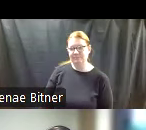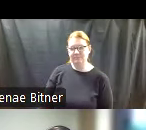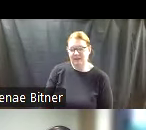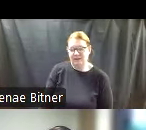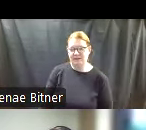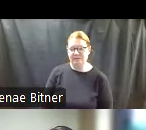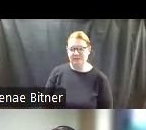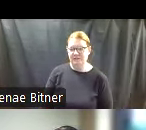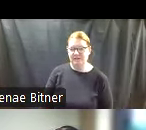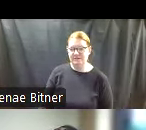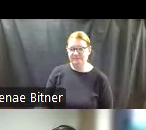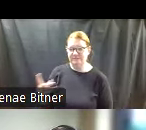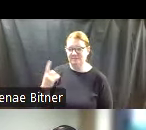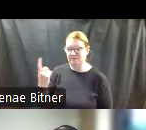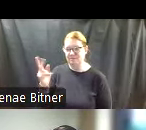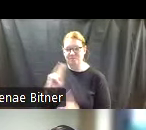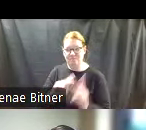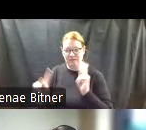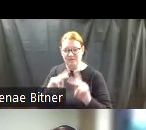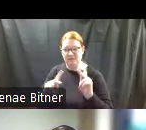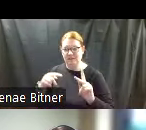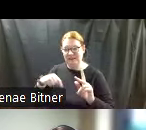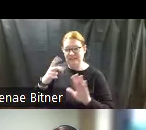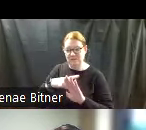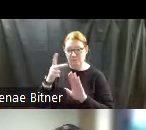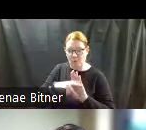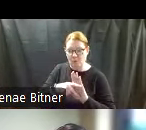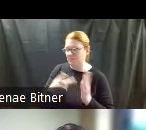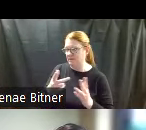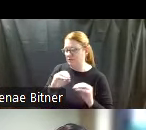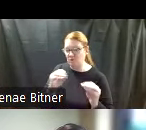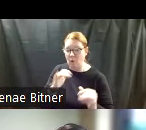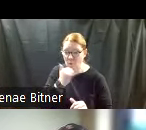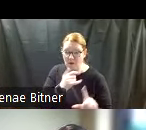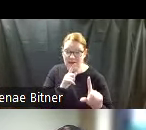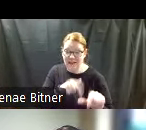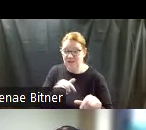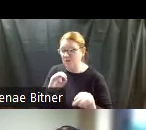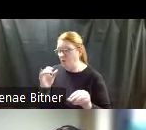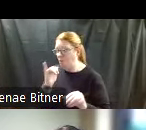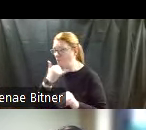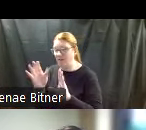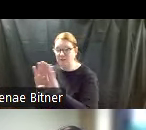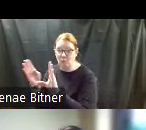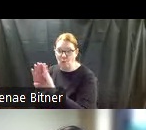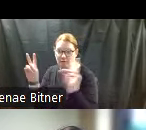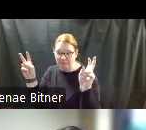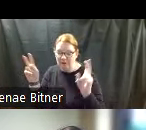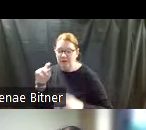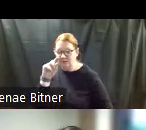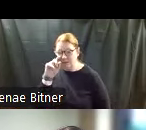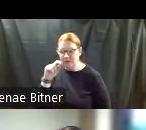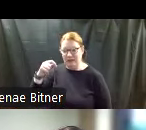see people try to advertise or say our program will tell you there's no wrong answer, no wrong door. But I really felt that way with